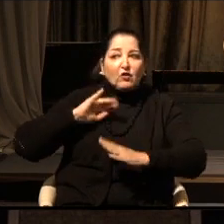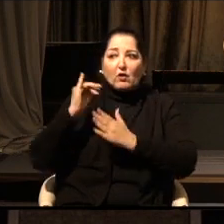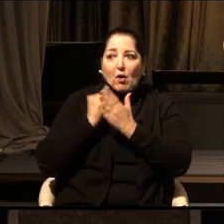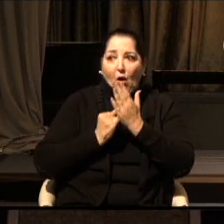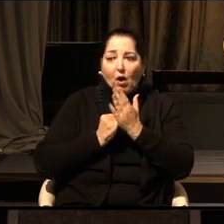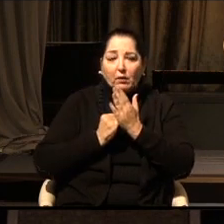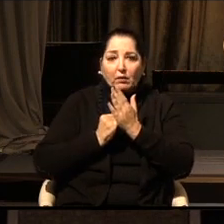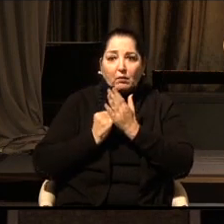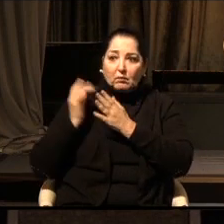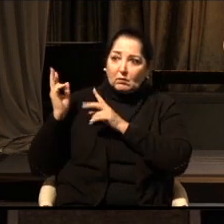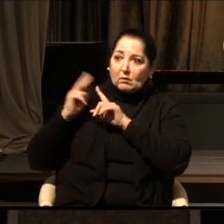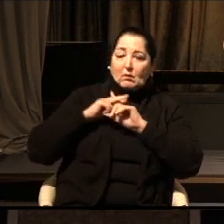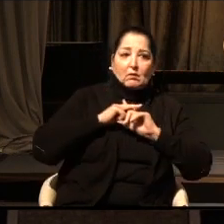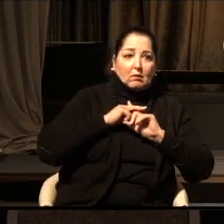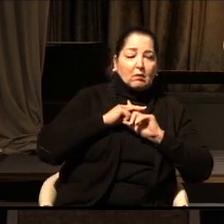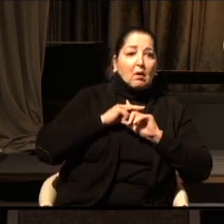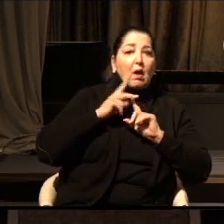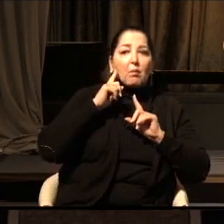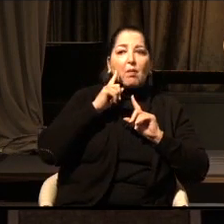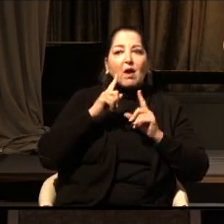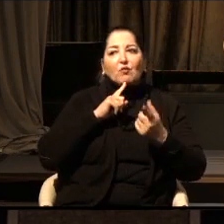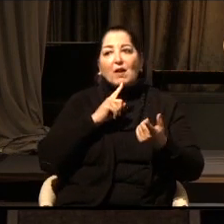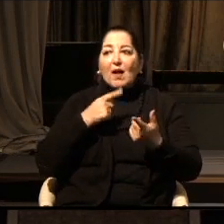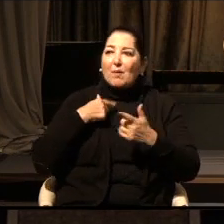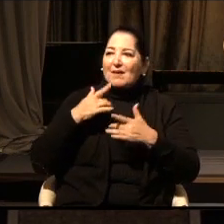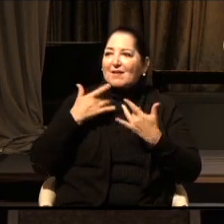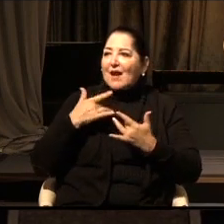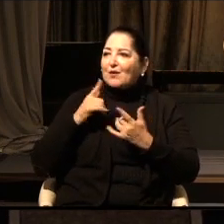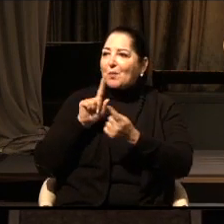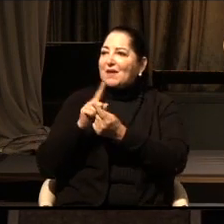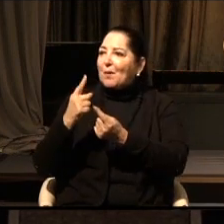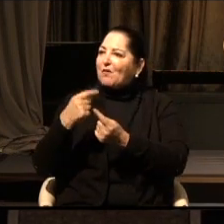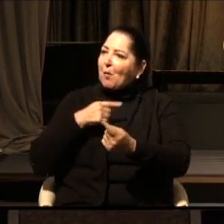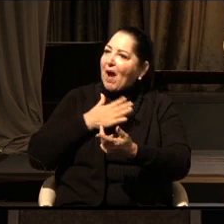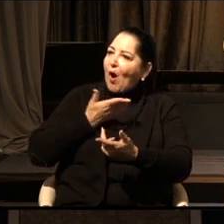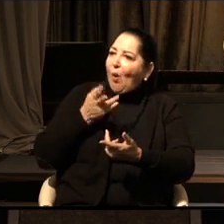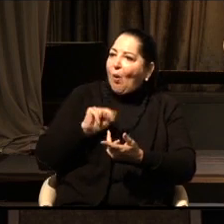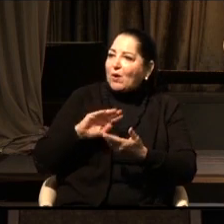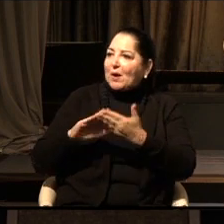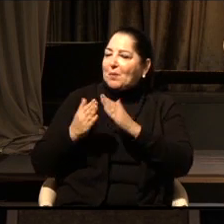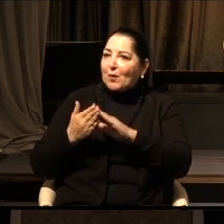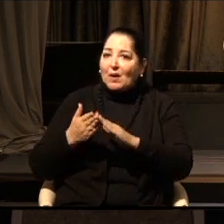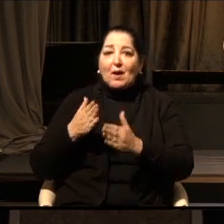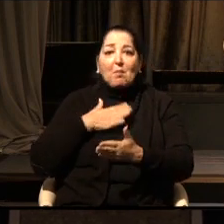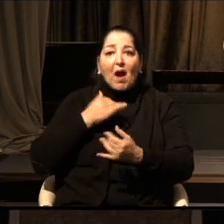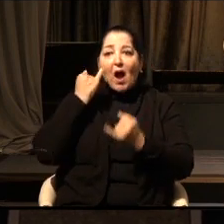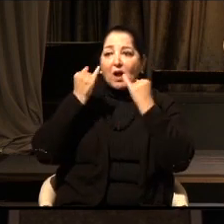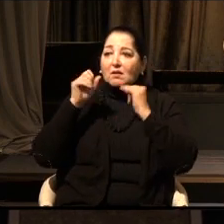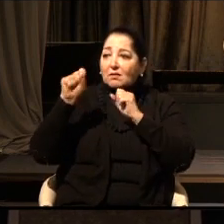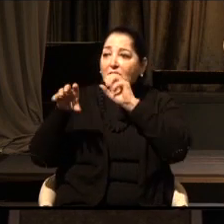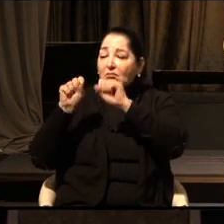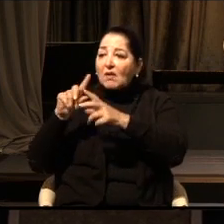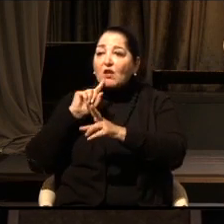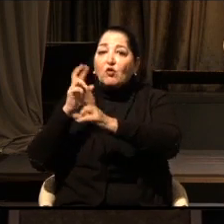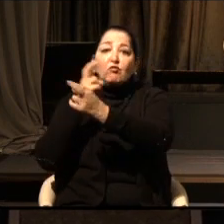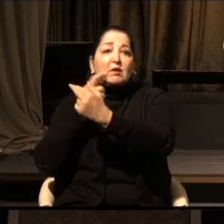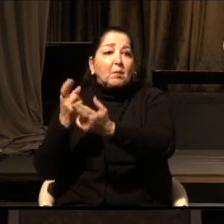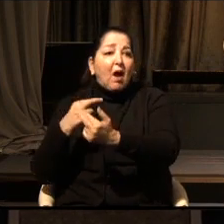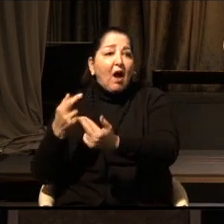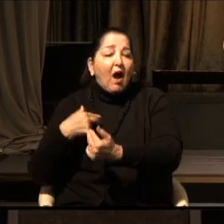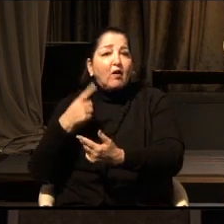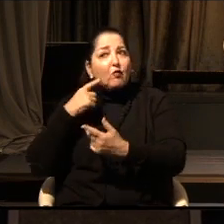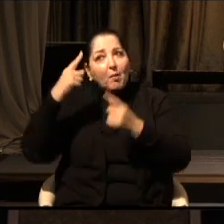only excited to meet with someone from my community, someone who I can bounce off my ideas with. On a rainy Saturday